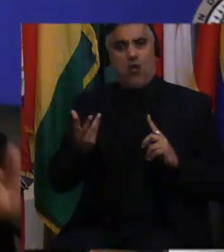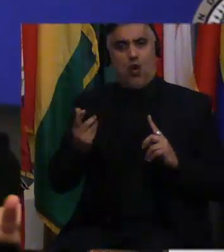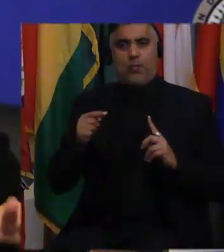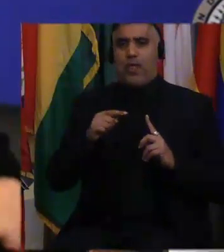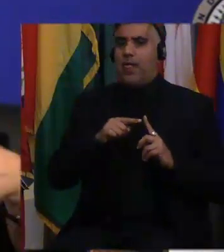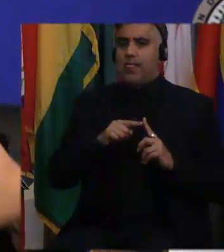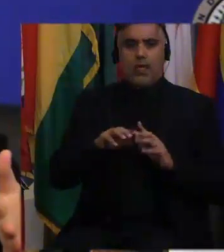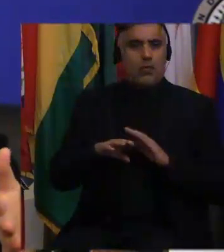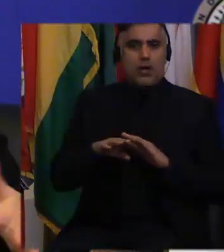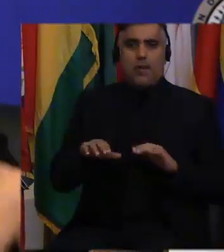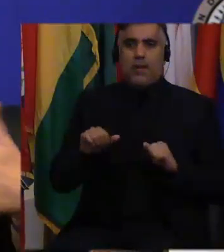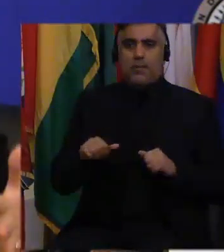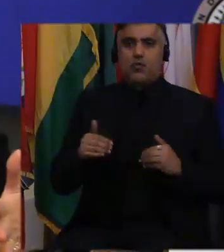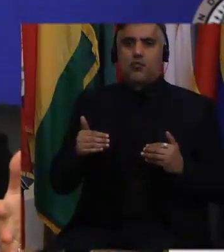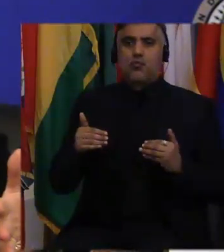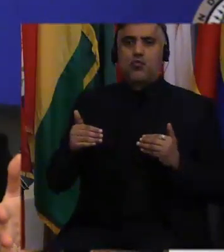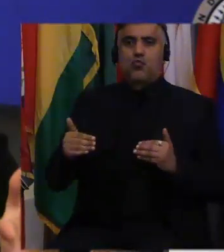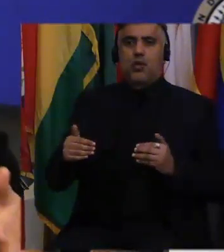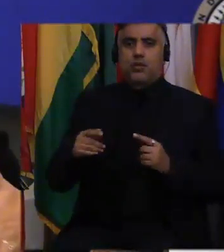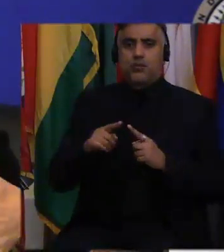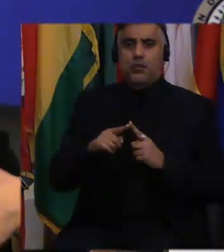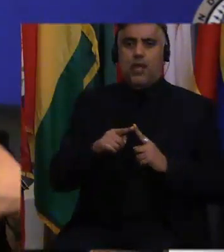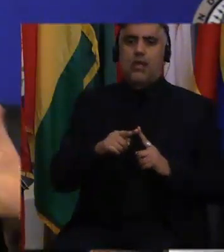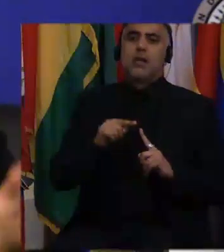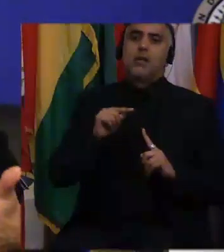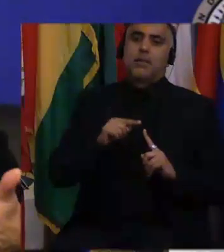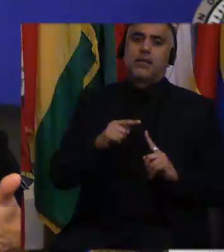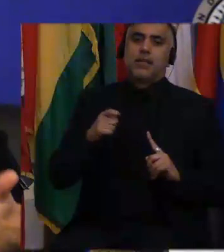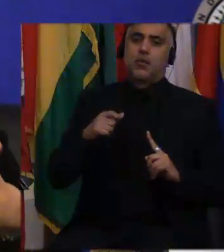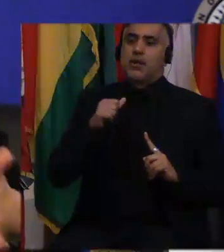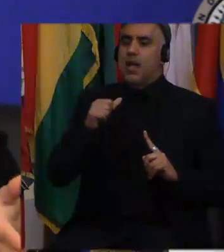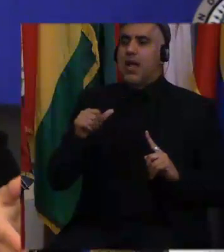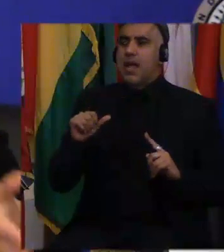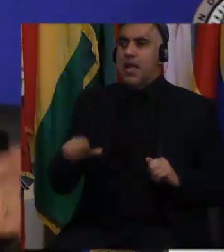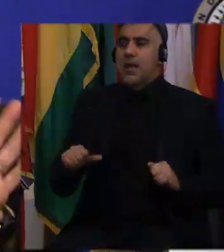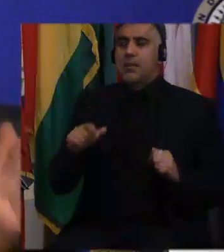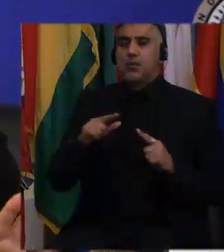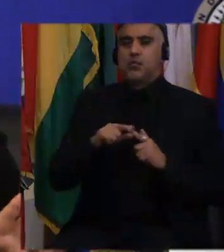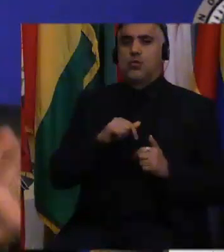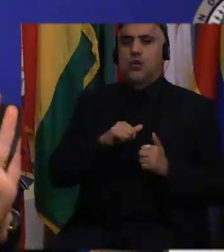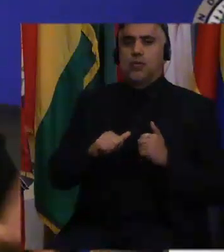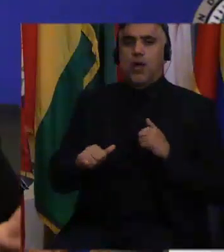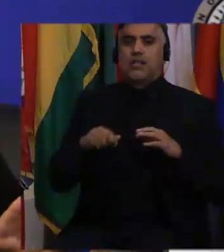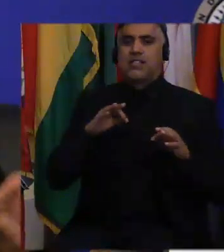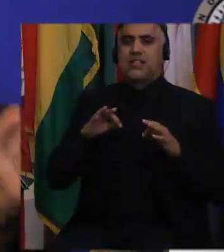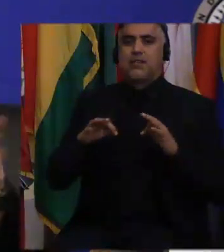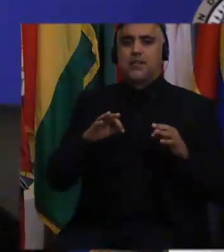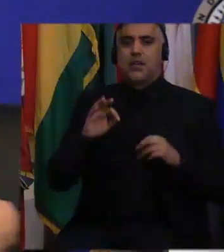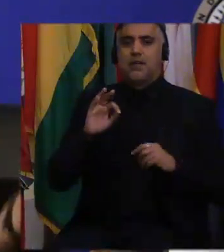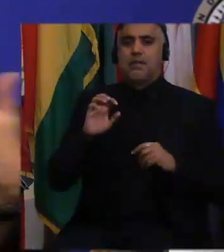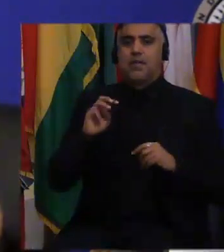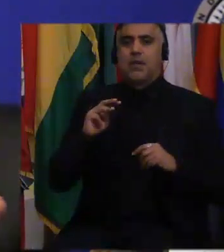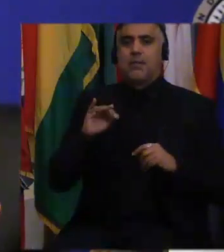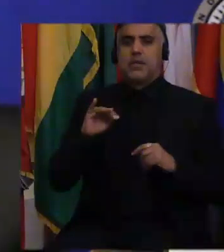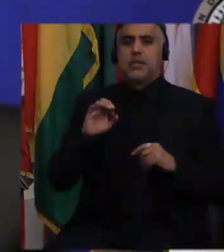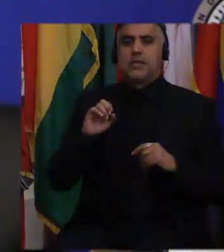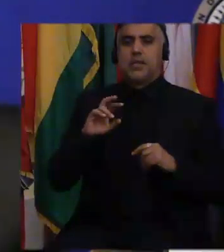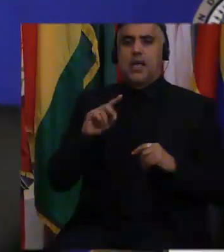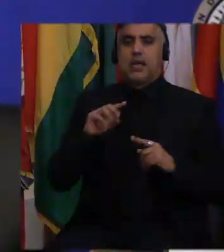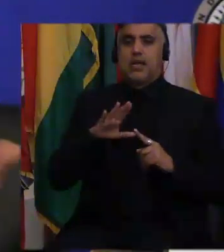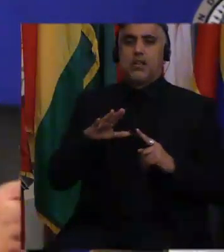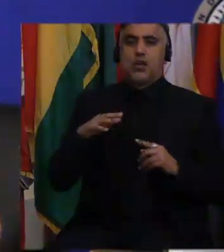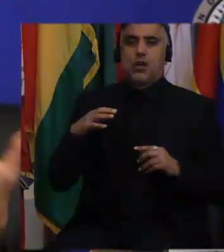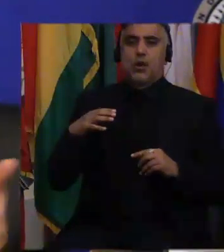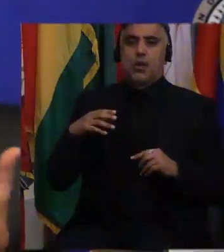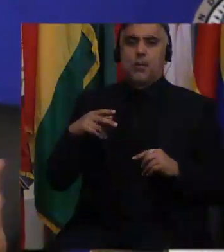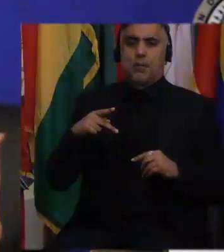they were not able to progress with that initiative because they were not able to pass definition of femicide in their parliament.